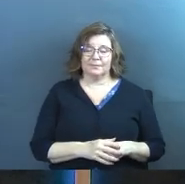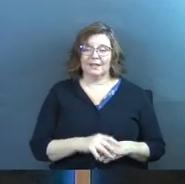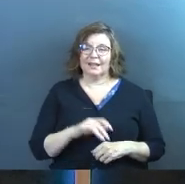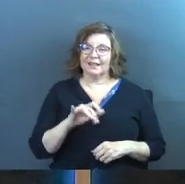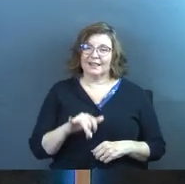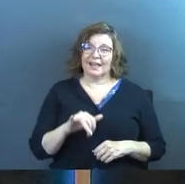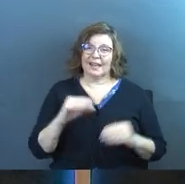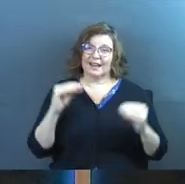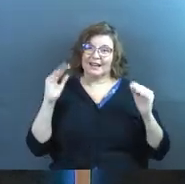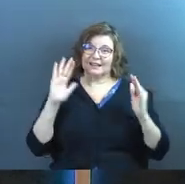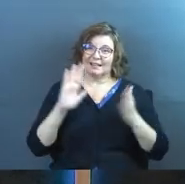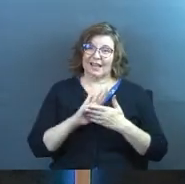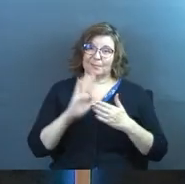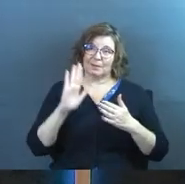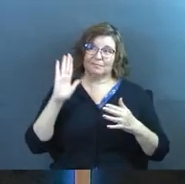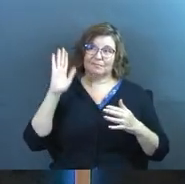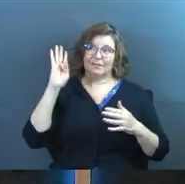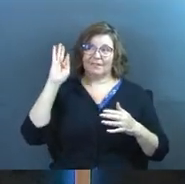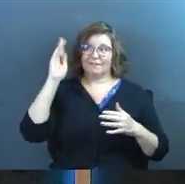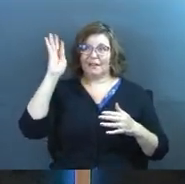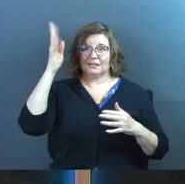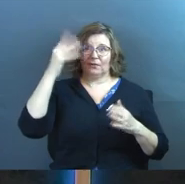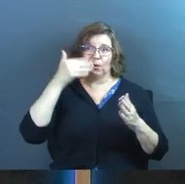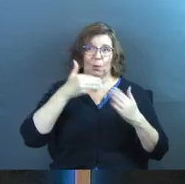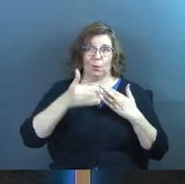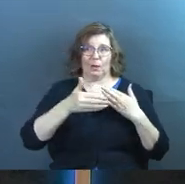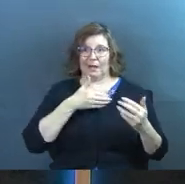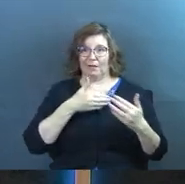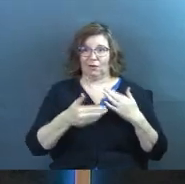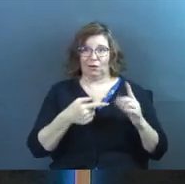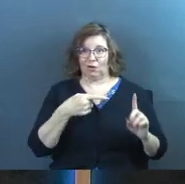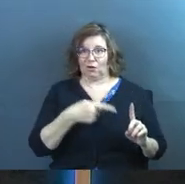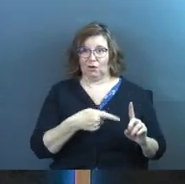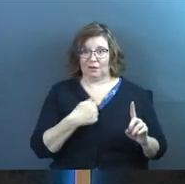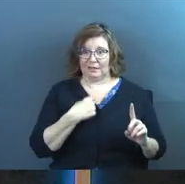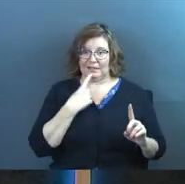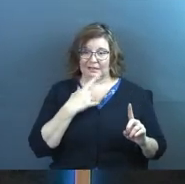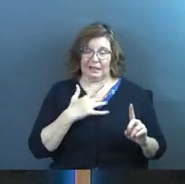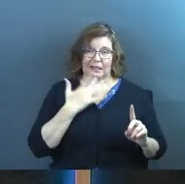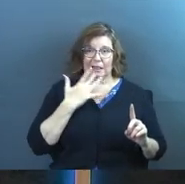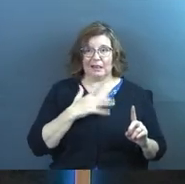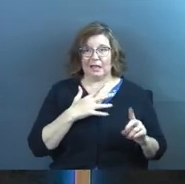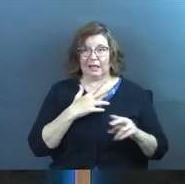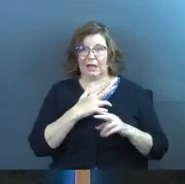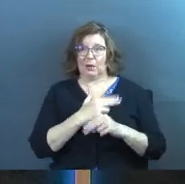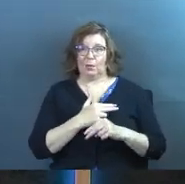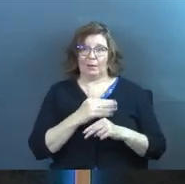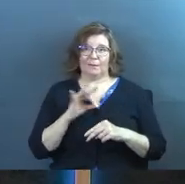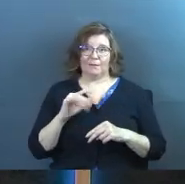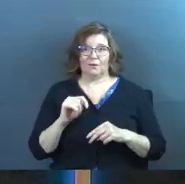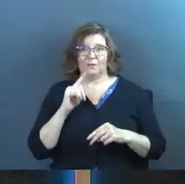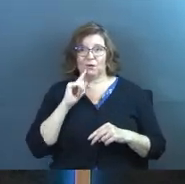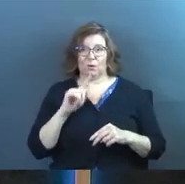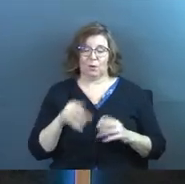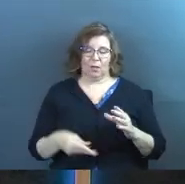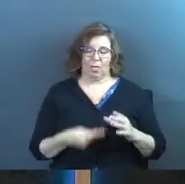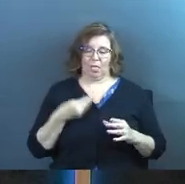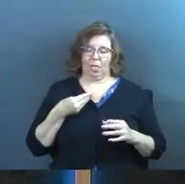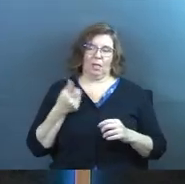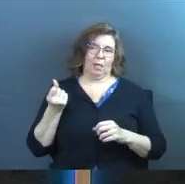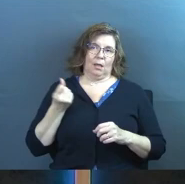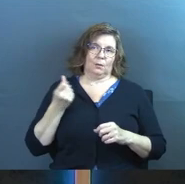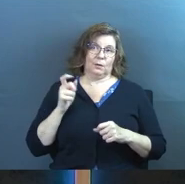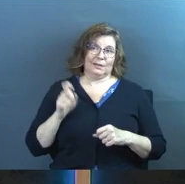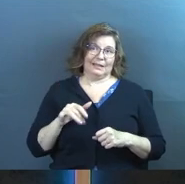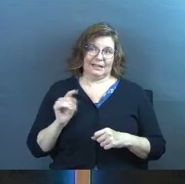And that academic, philosophical, whatever that got me to like, hey, this is like a lucky rabbit's foot for you. You just kind of pull this out when you